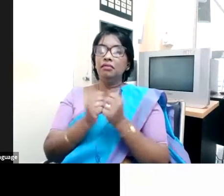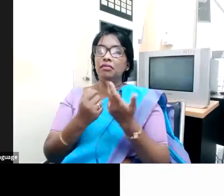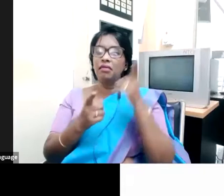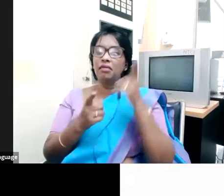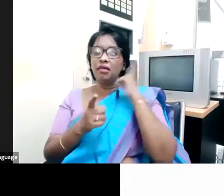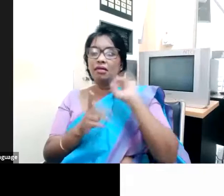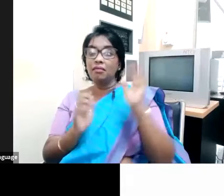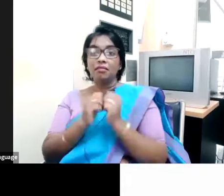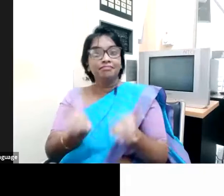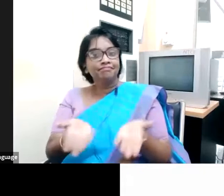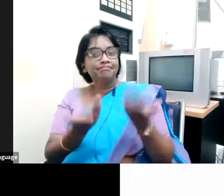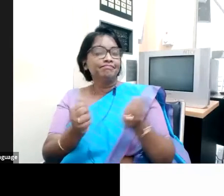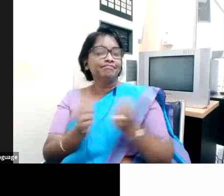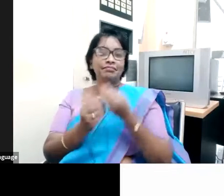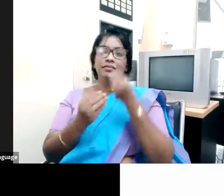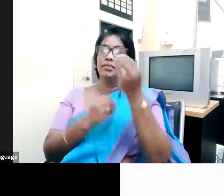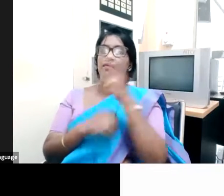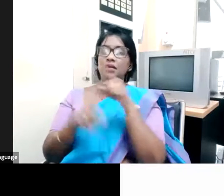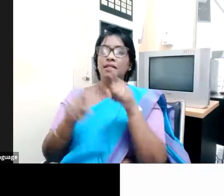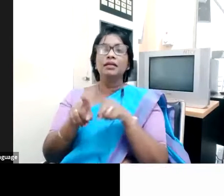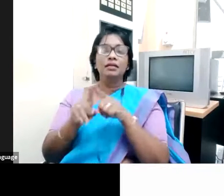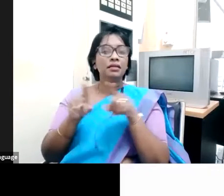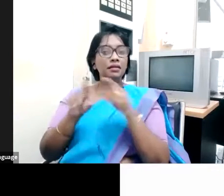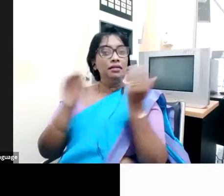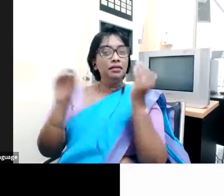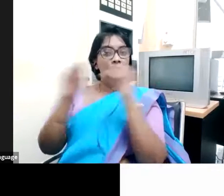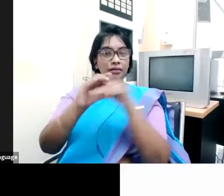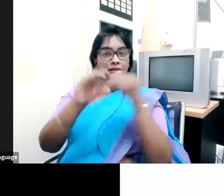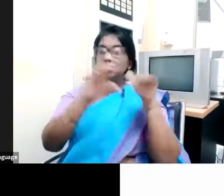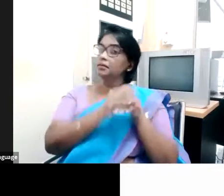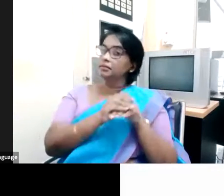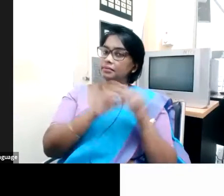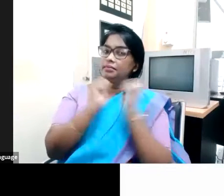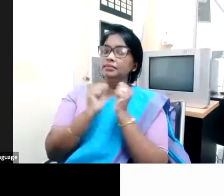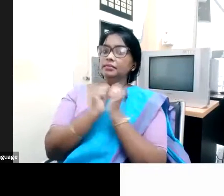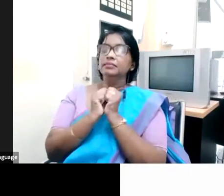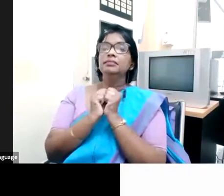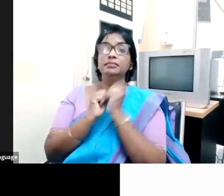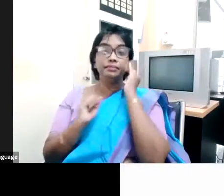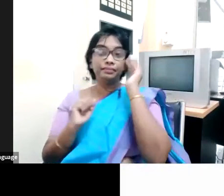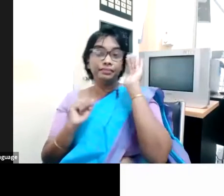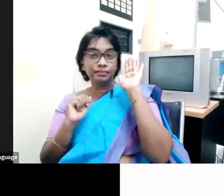participation in women participation in